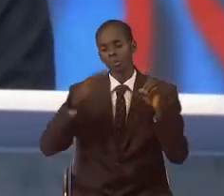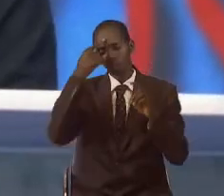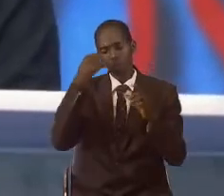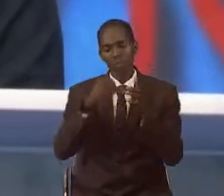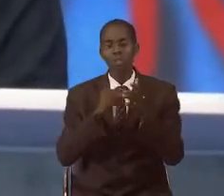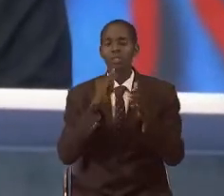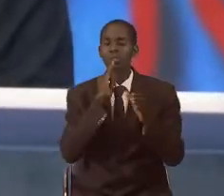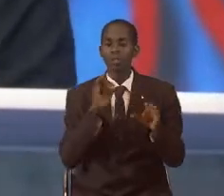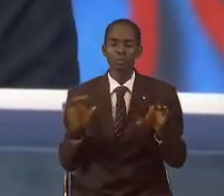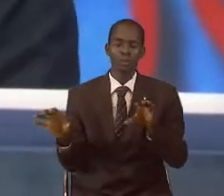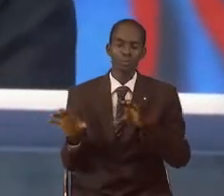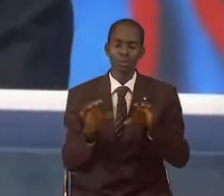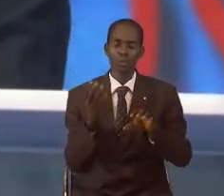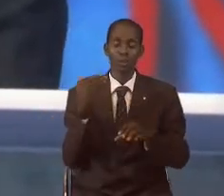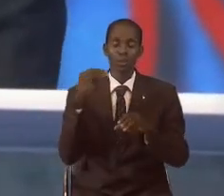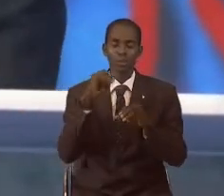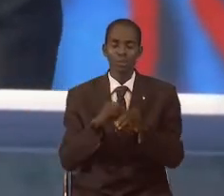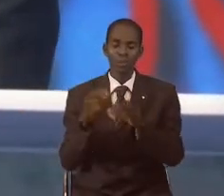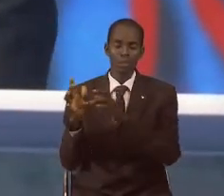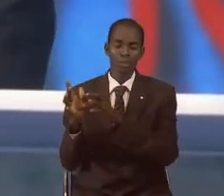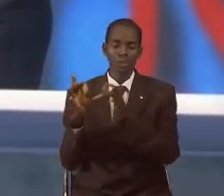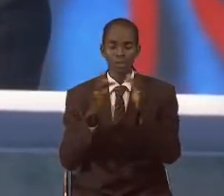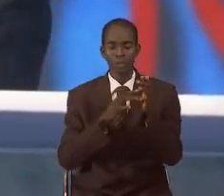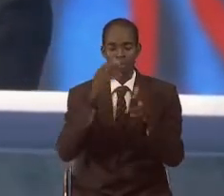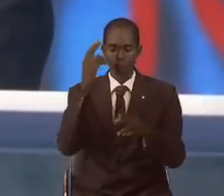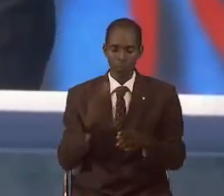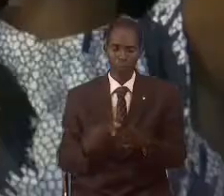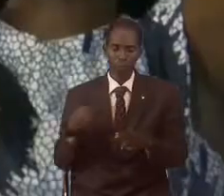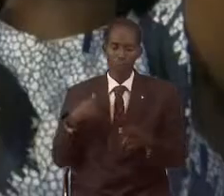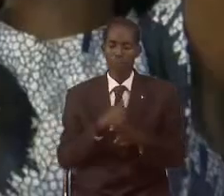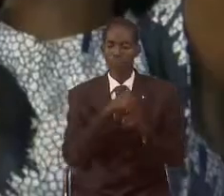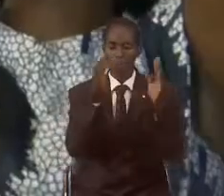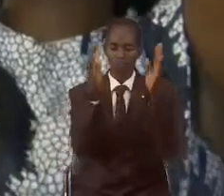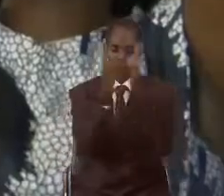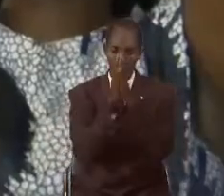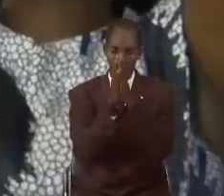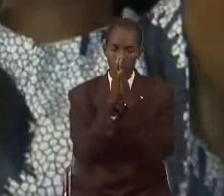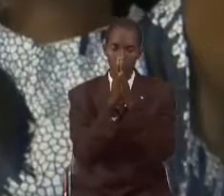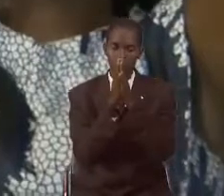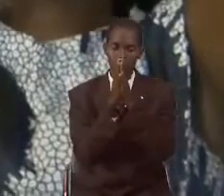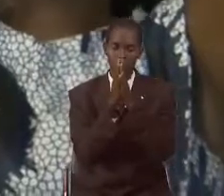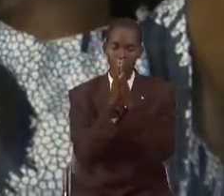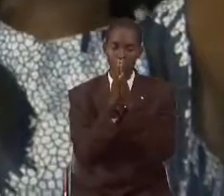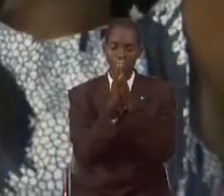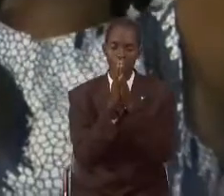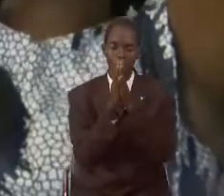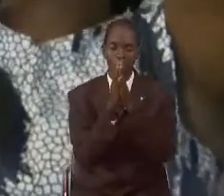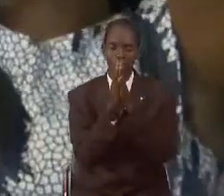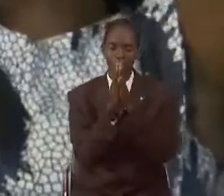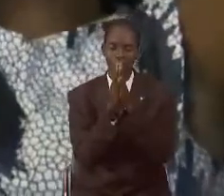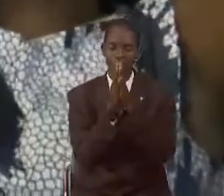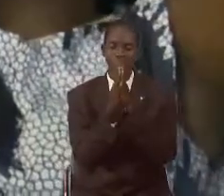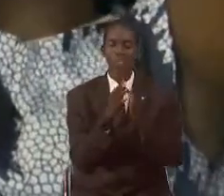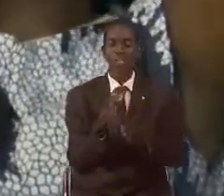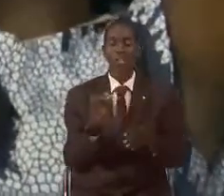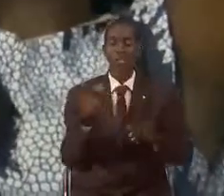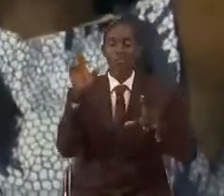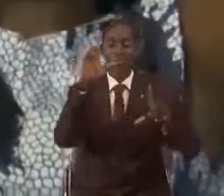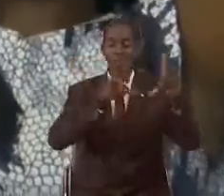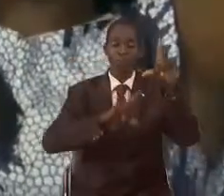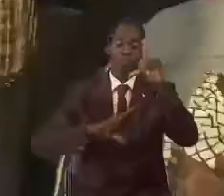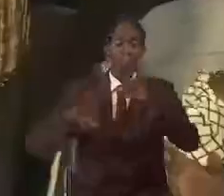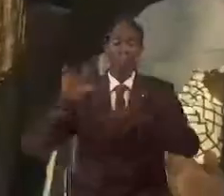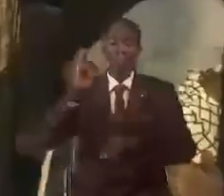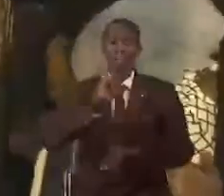upon everyone. We thank you, Lord, because we know it is done. In Jesus' name we